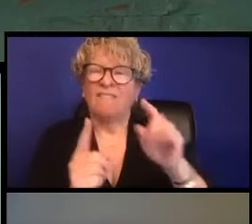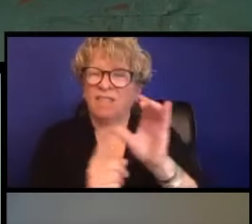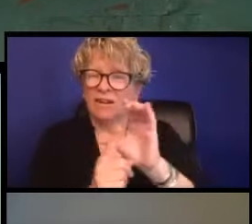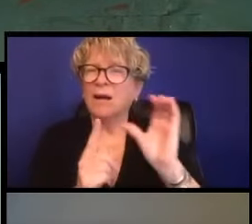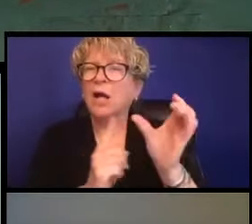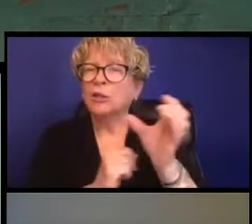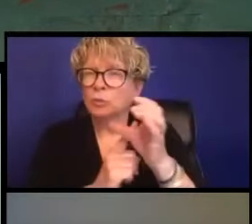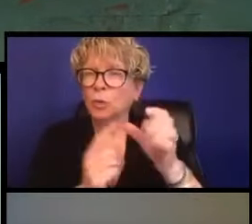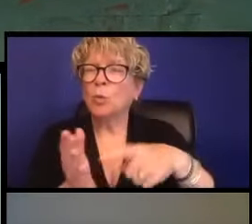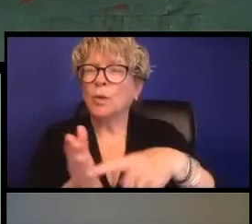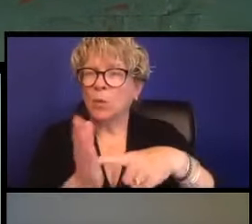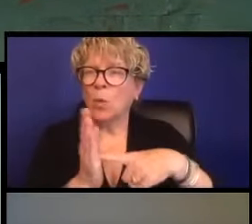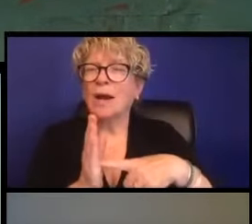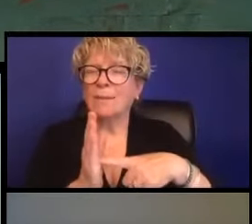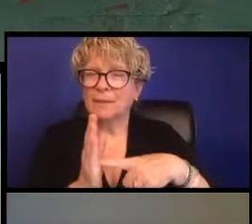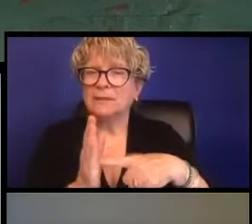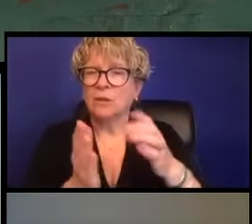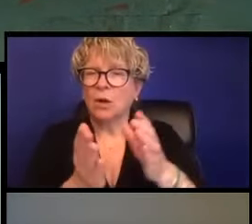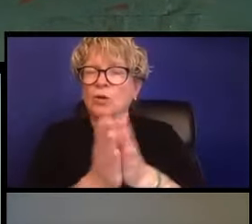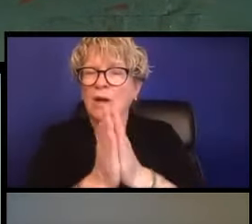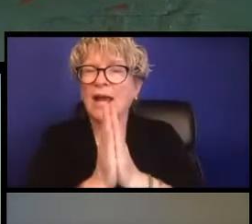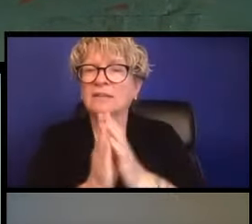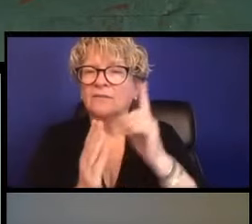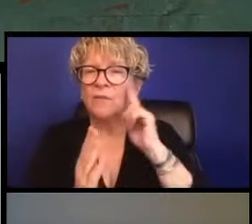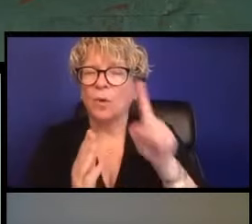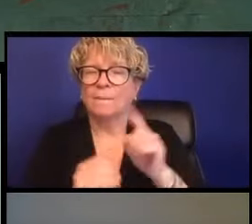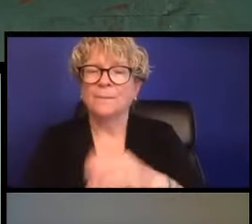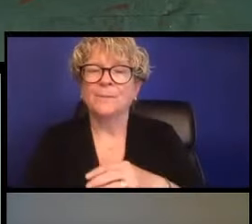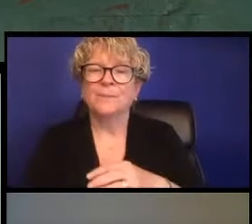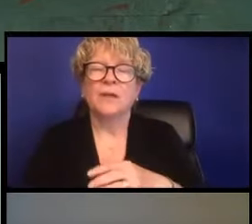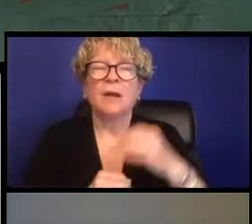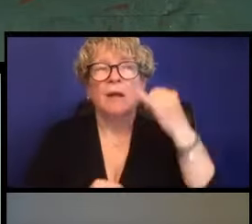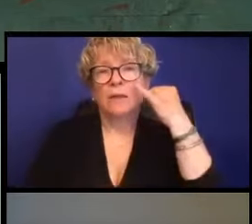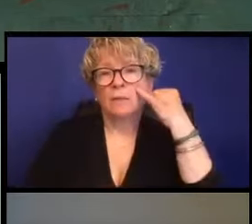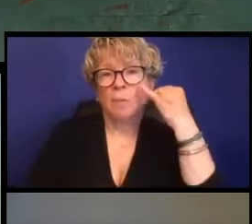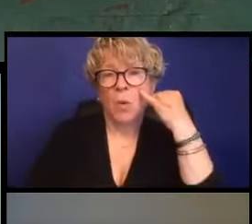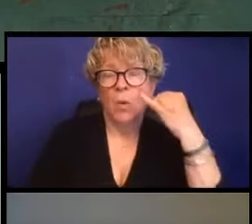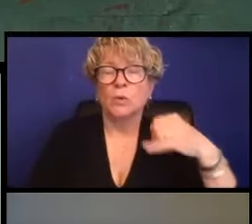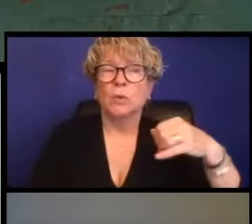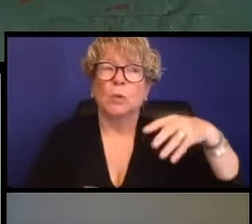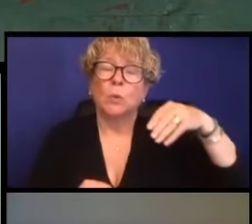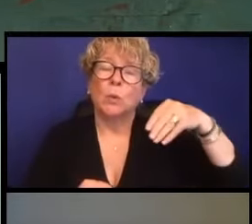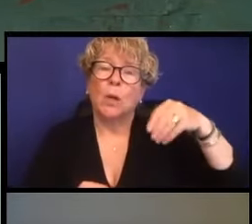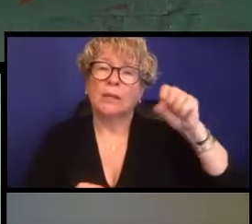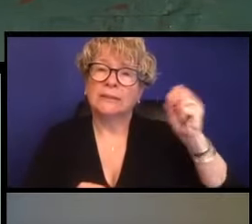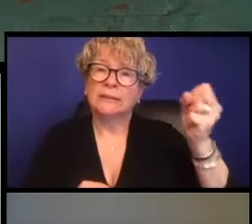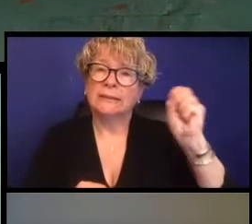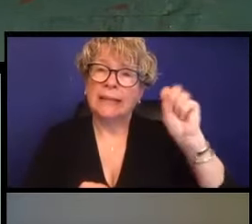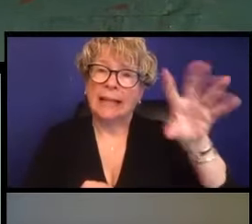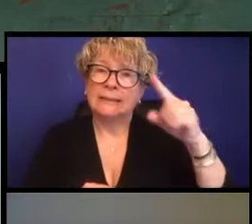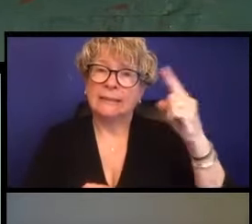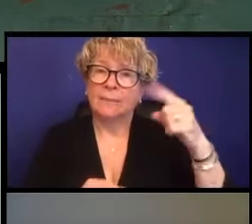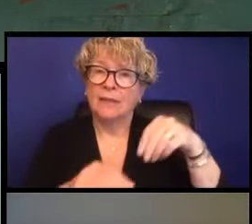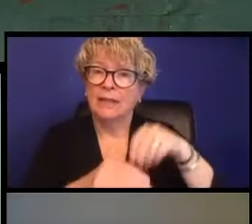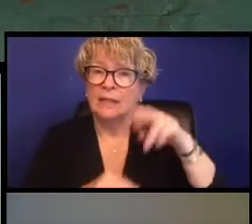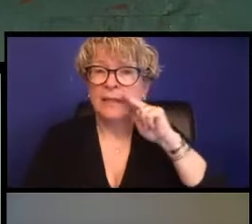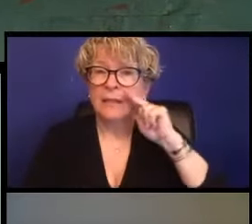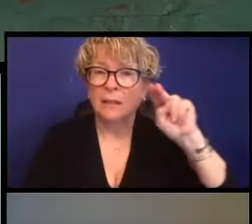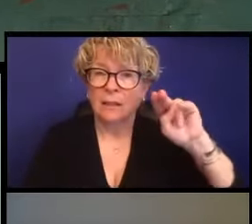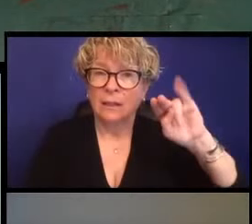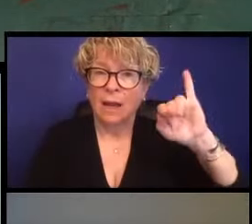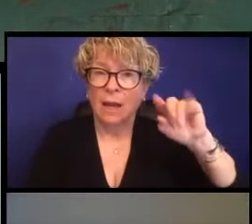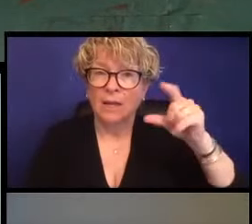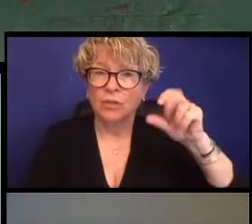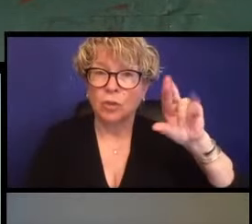different cultural requirements are asked for. So for instance, if you're sending something in Nigeria, people want you to give a bit of